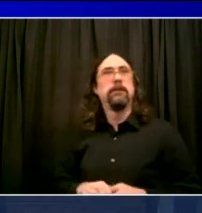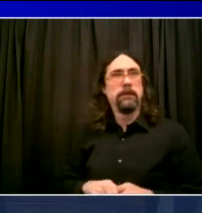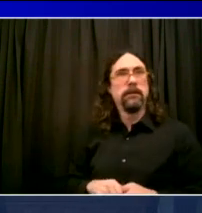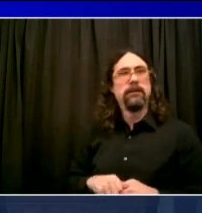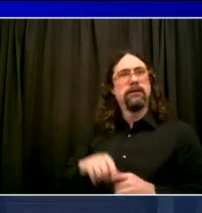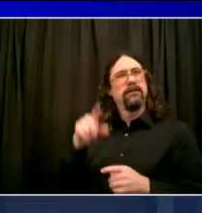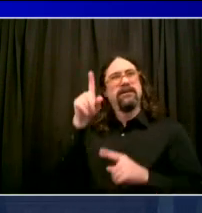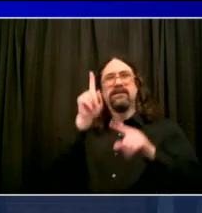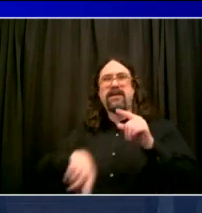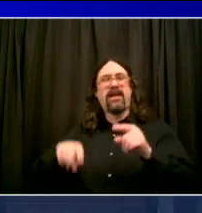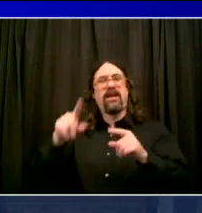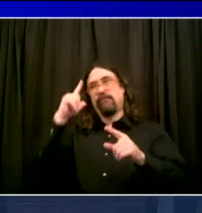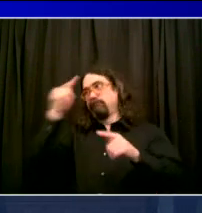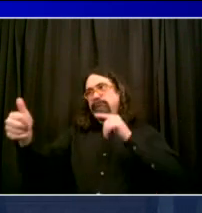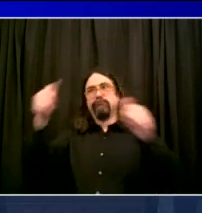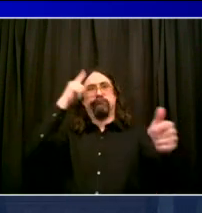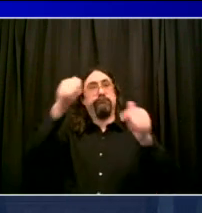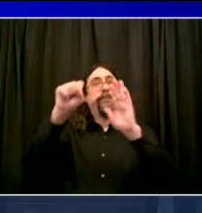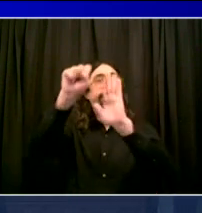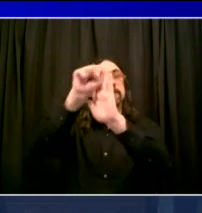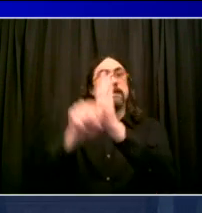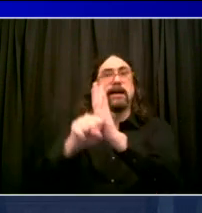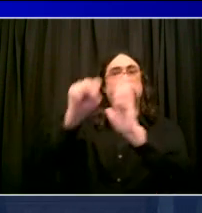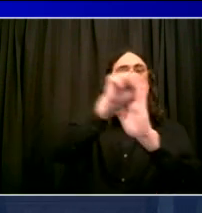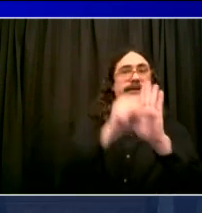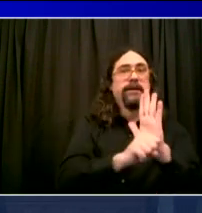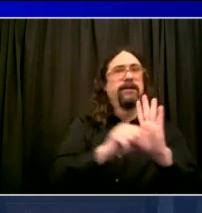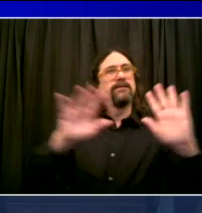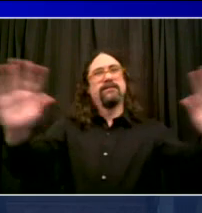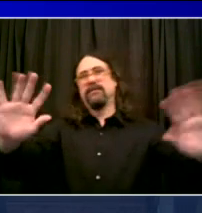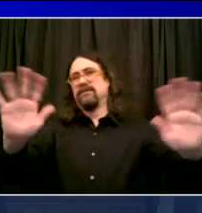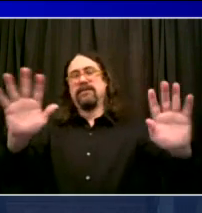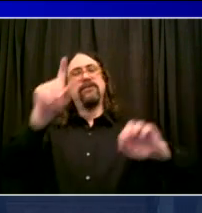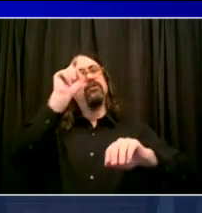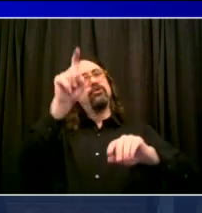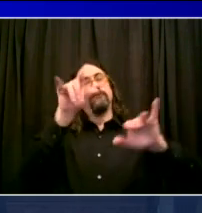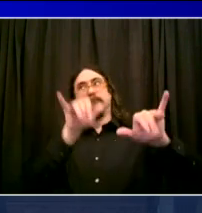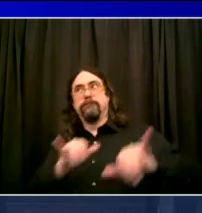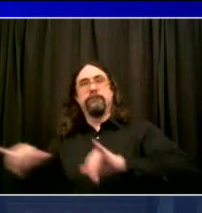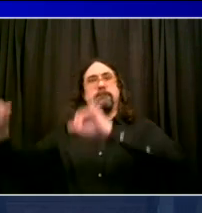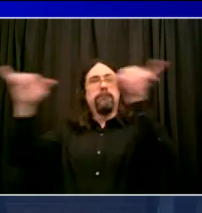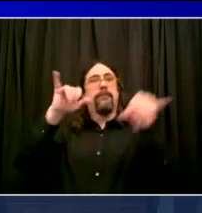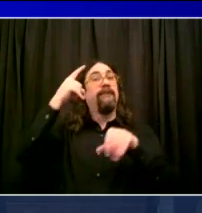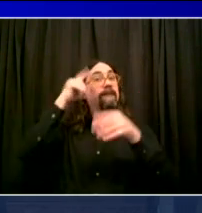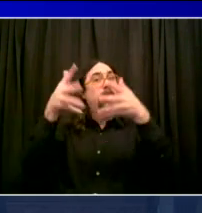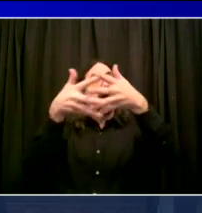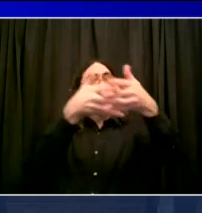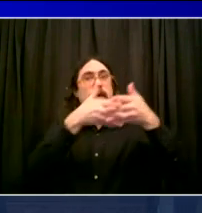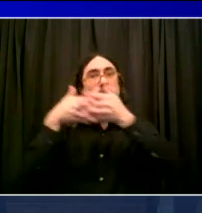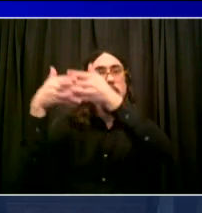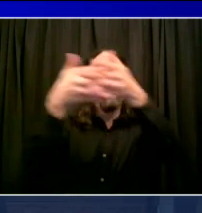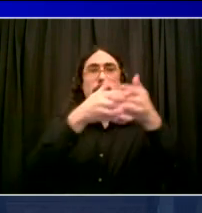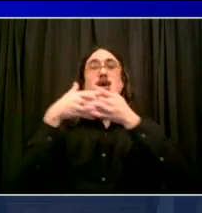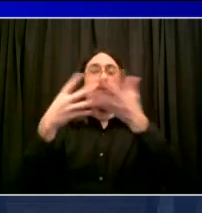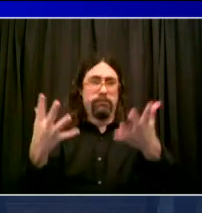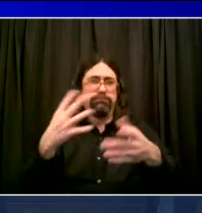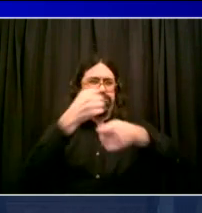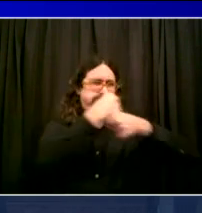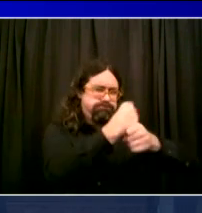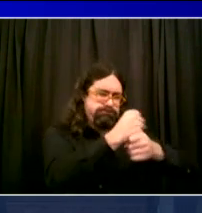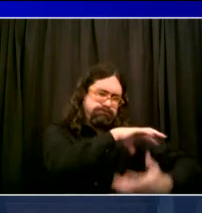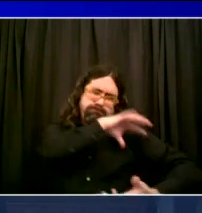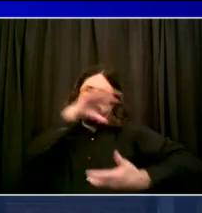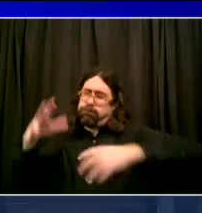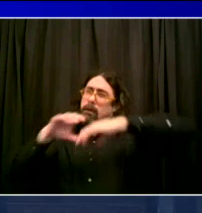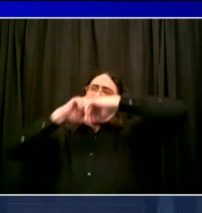really want to thank everyone out there who's running these vaccine sites, working at these vaccine sites, really doing an outstanding job to keep this process